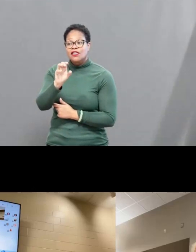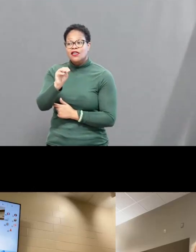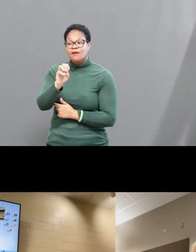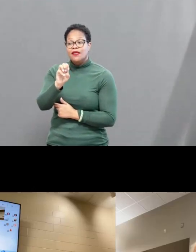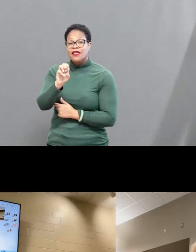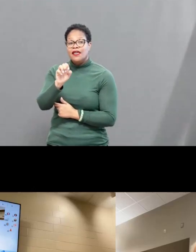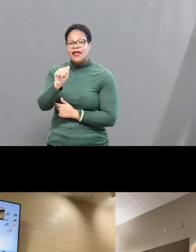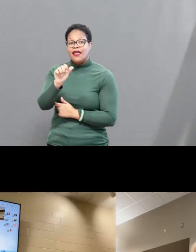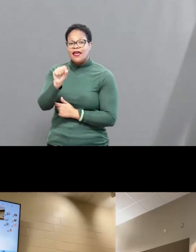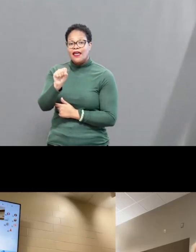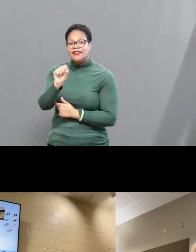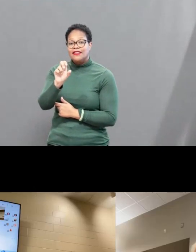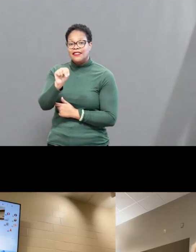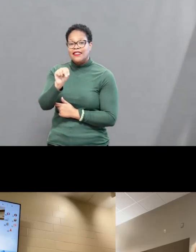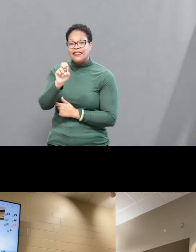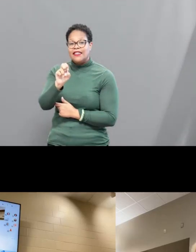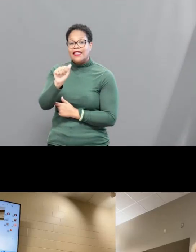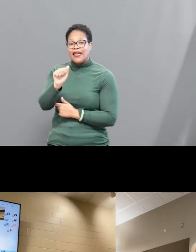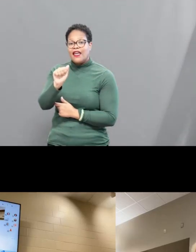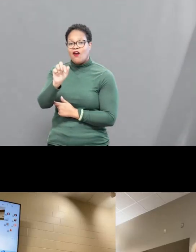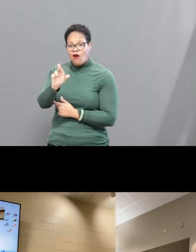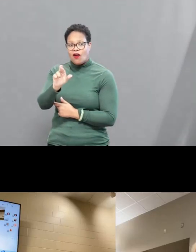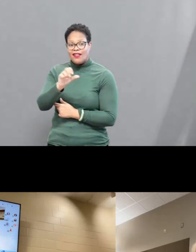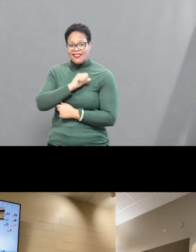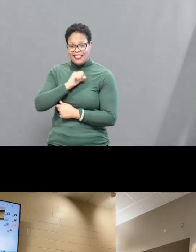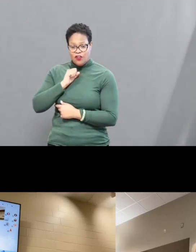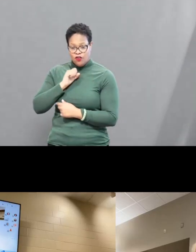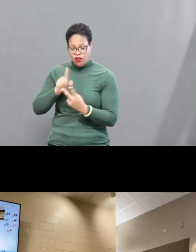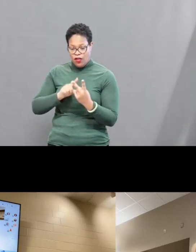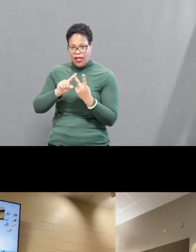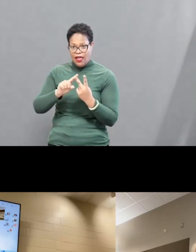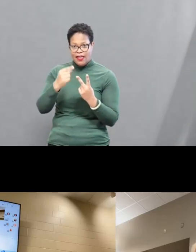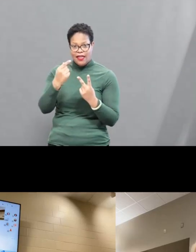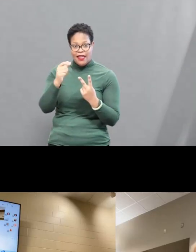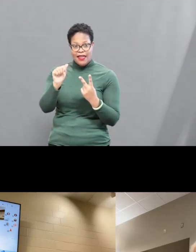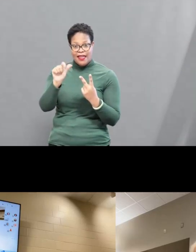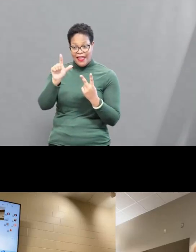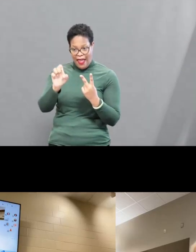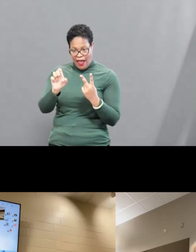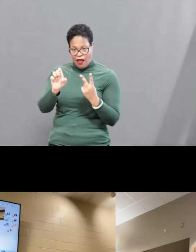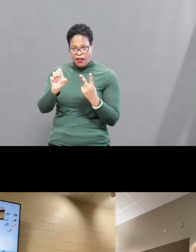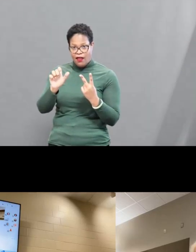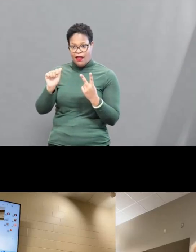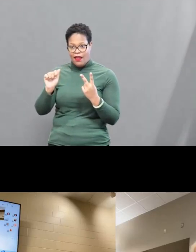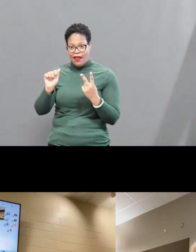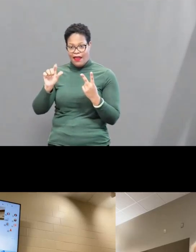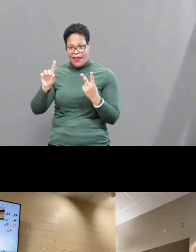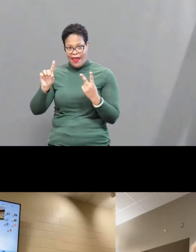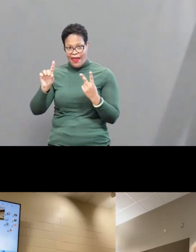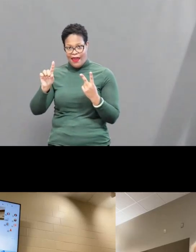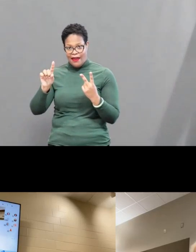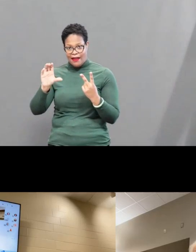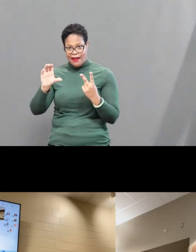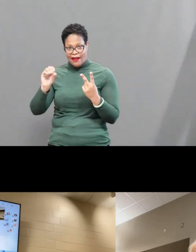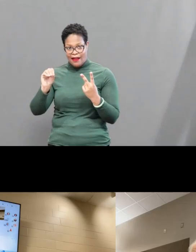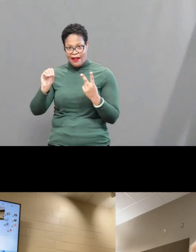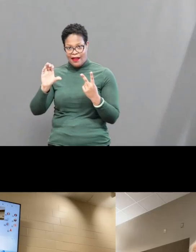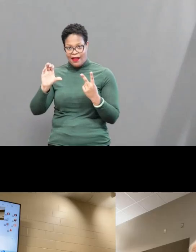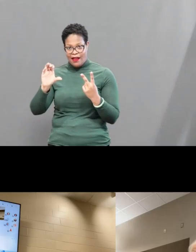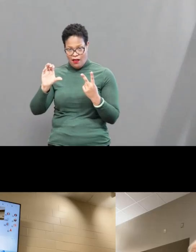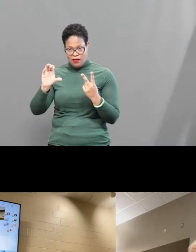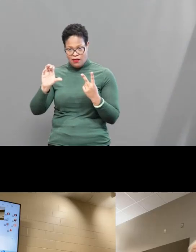Measmer, is one of the senators, and Gail, Gale, Adcock,